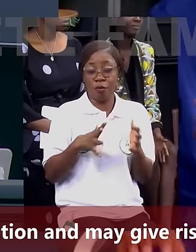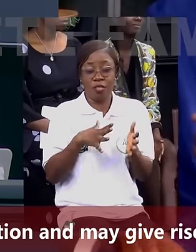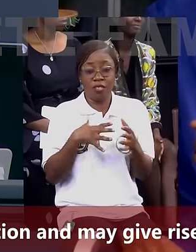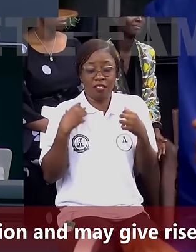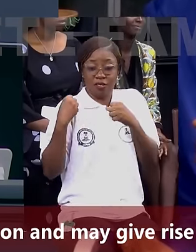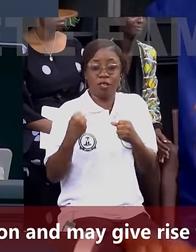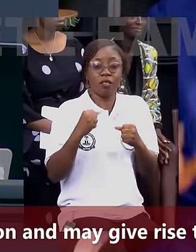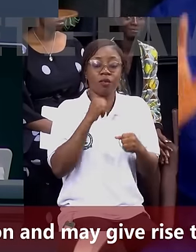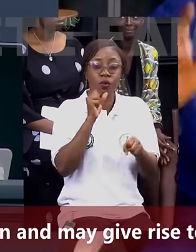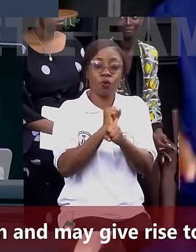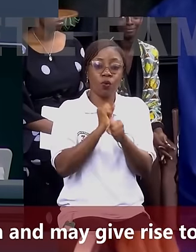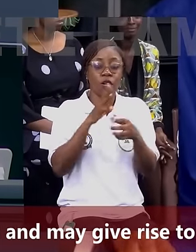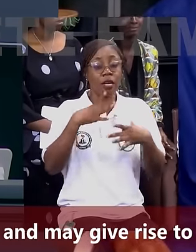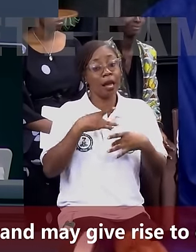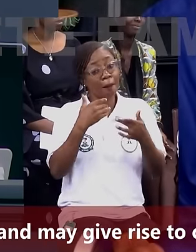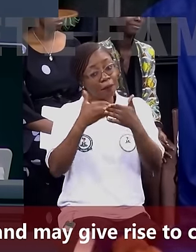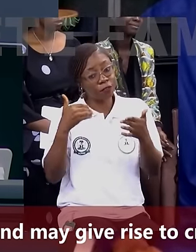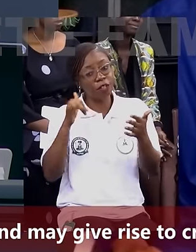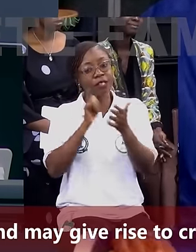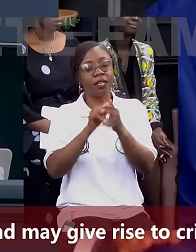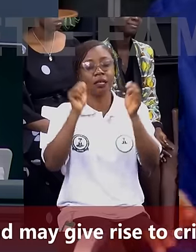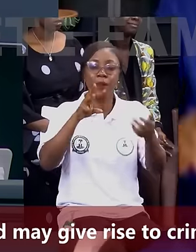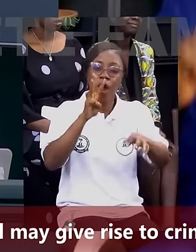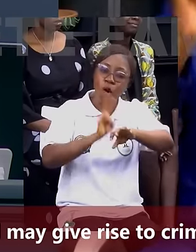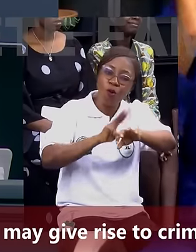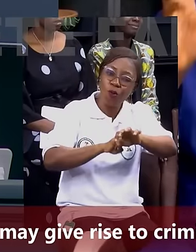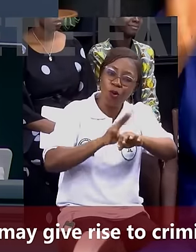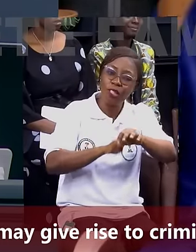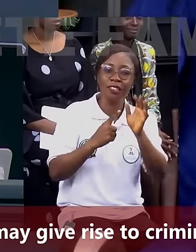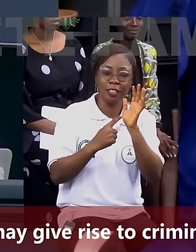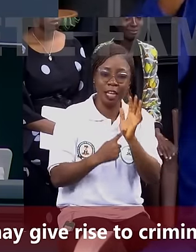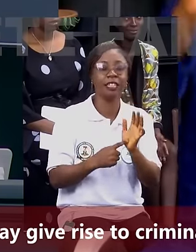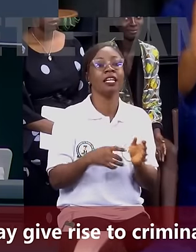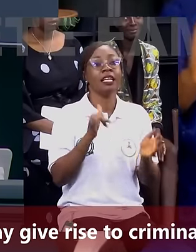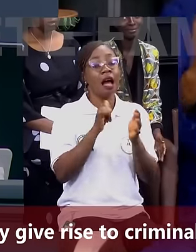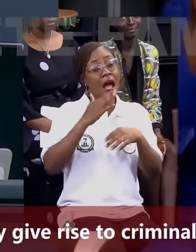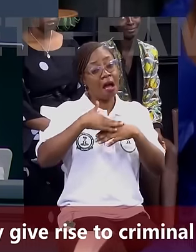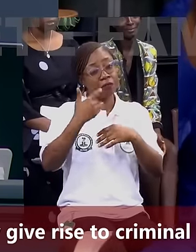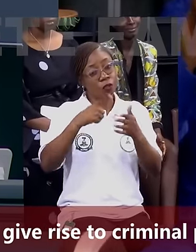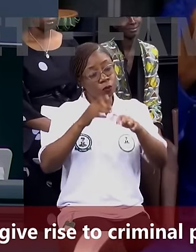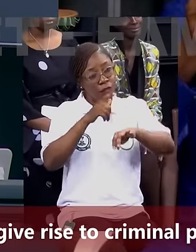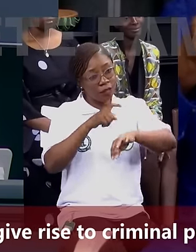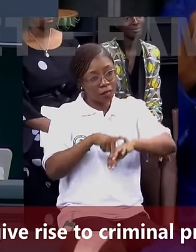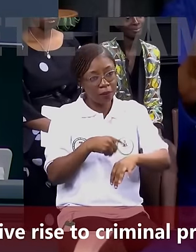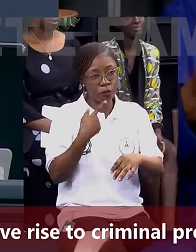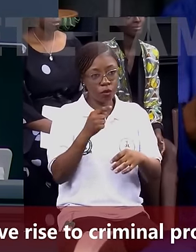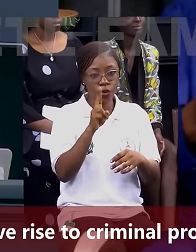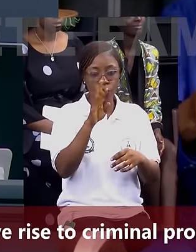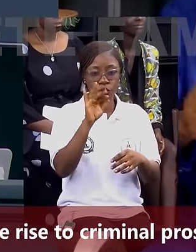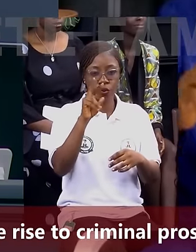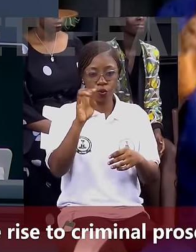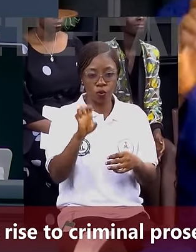ordinarily like you used to be. That can be a warning sign. Yes, sir. And after some time, the urine volume will be